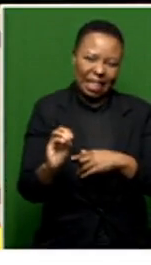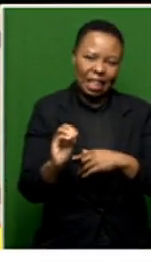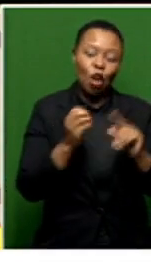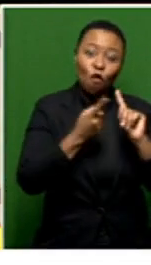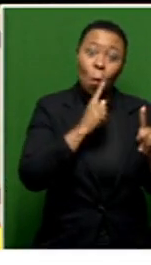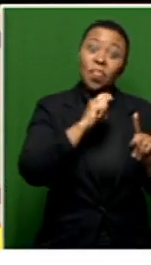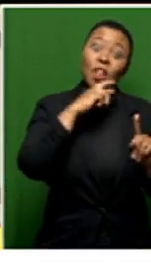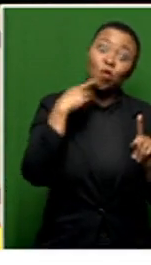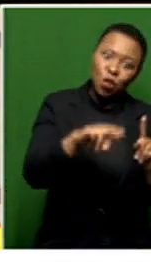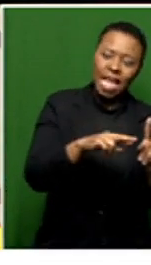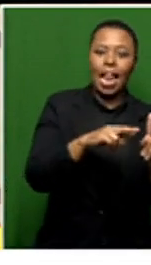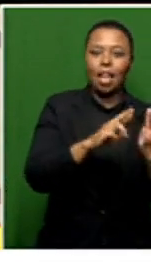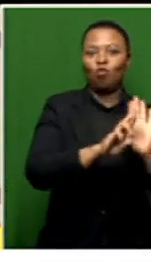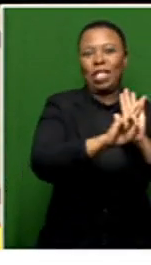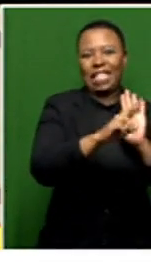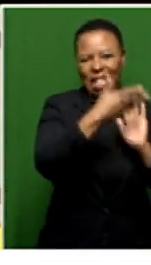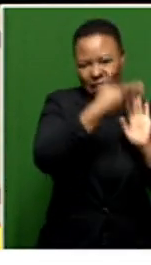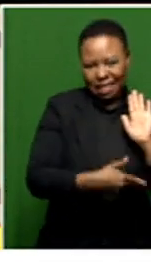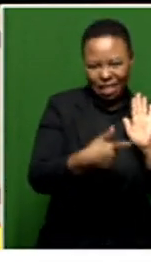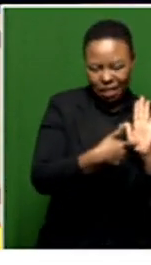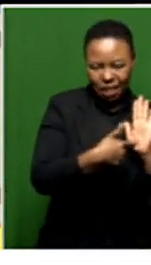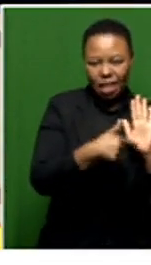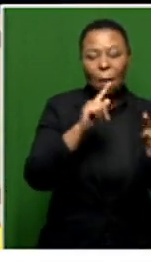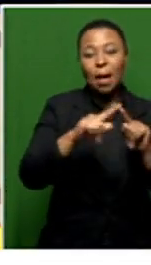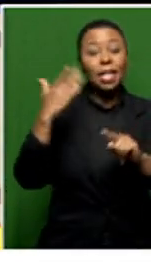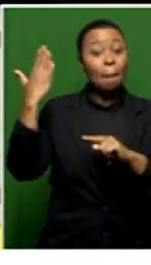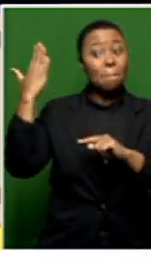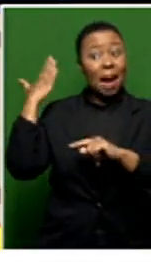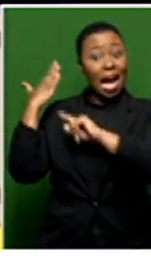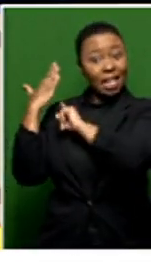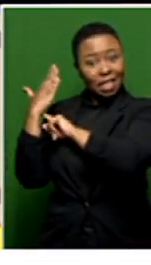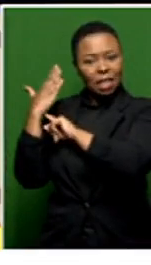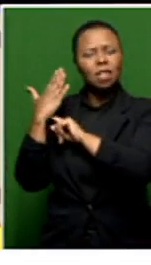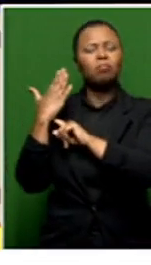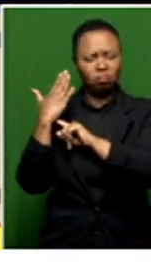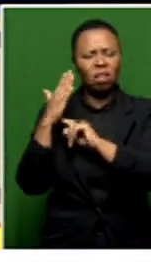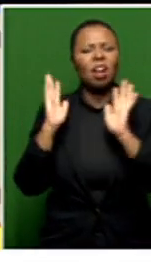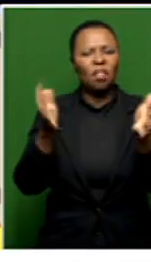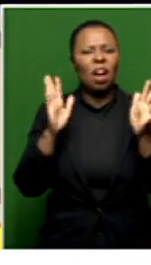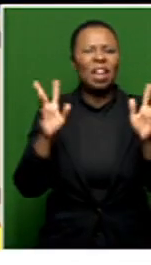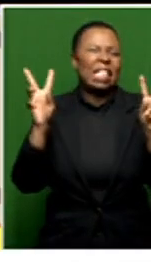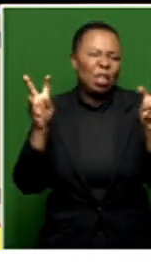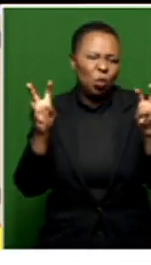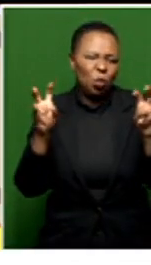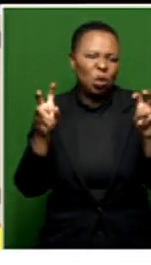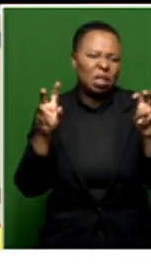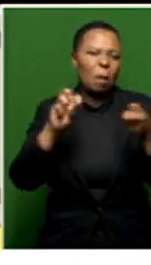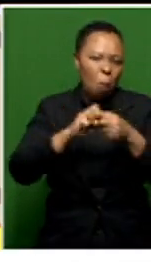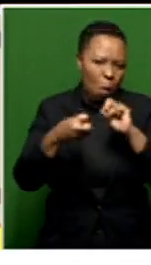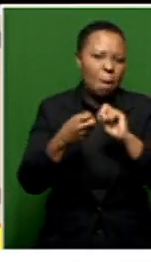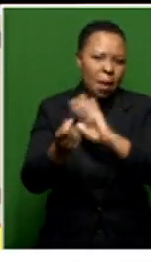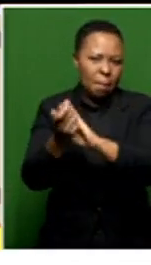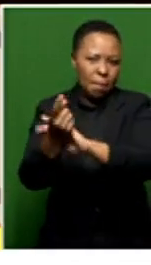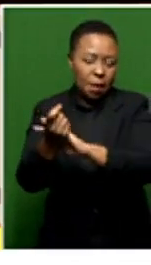actual. Where in the past we've had issues, and it might come up in this